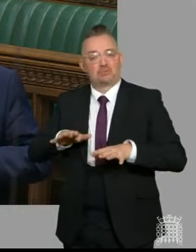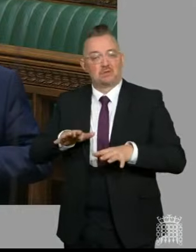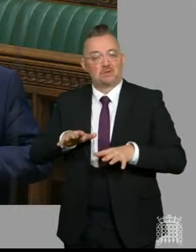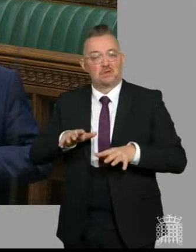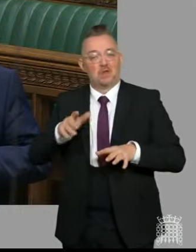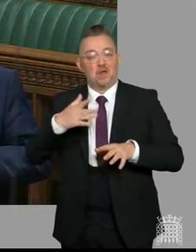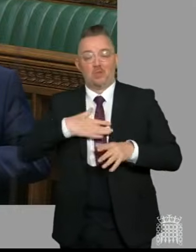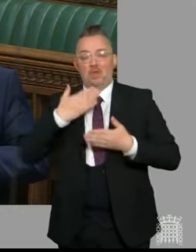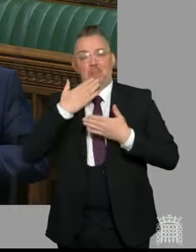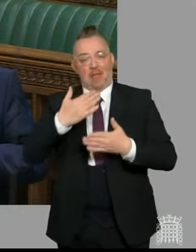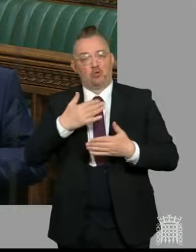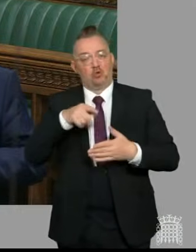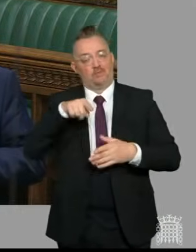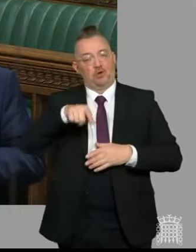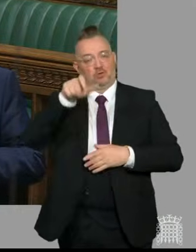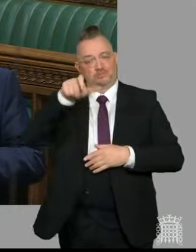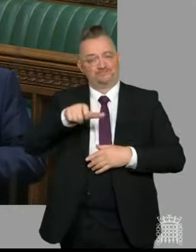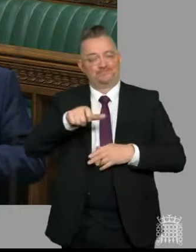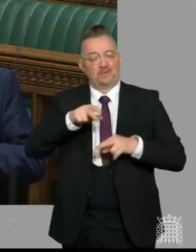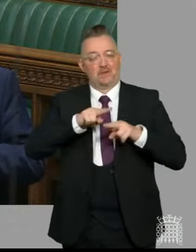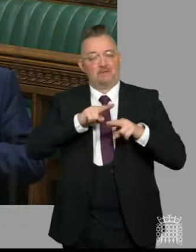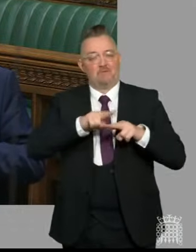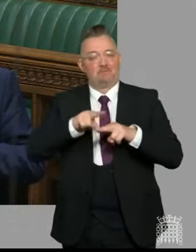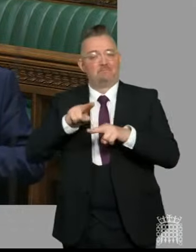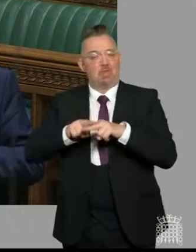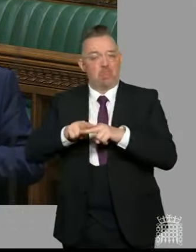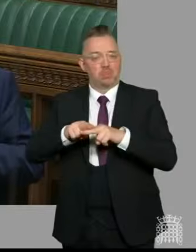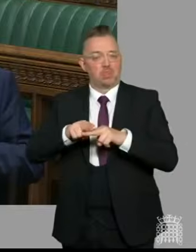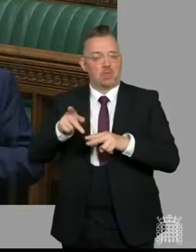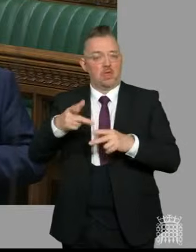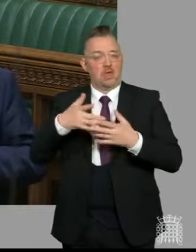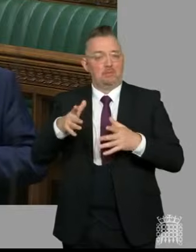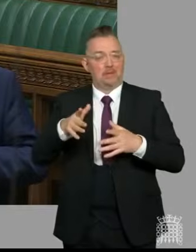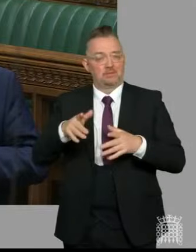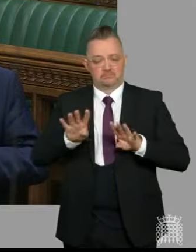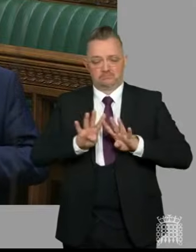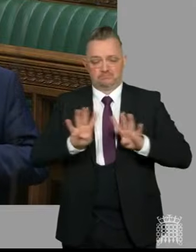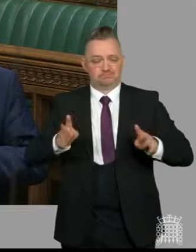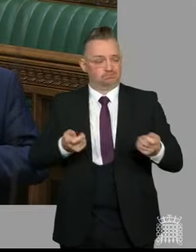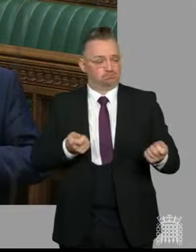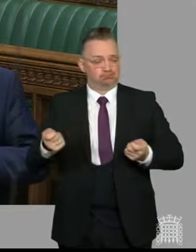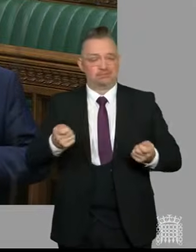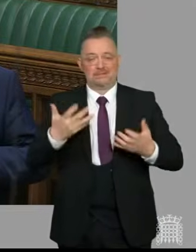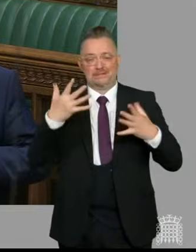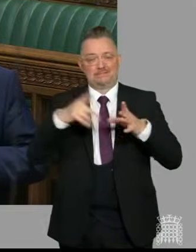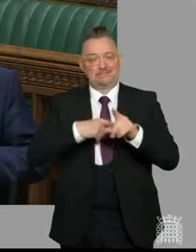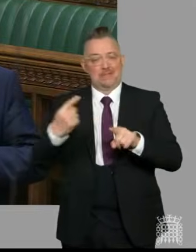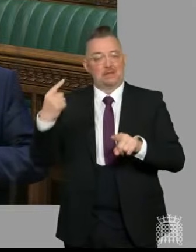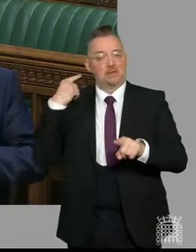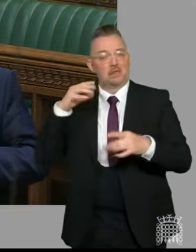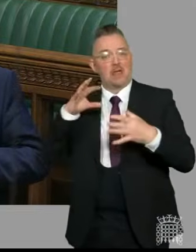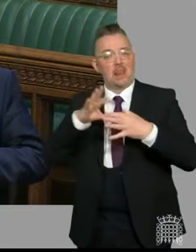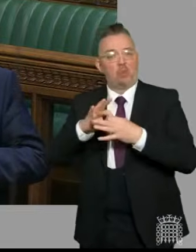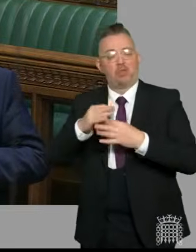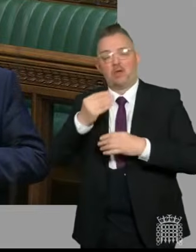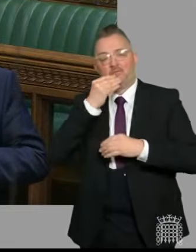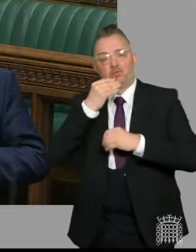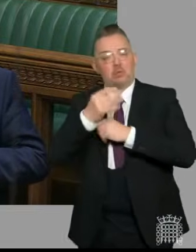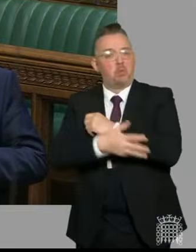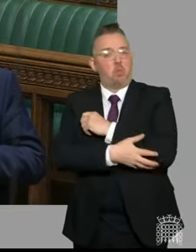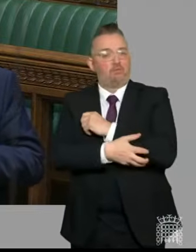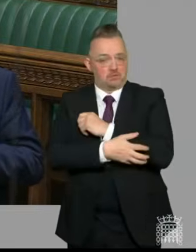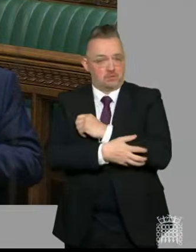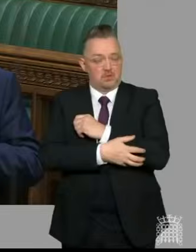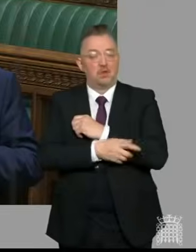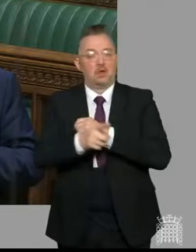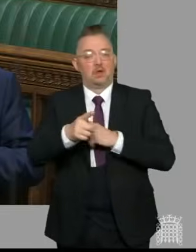all-party parliamentary inquiry 10 years ago on food poverty, and food bank use has increased relentlessly since